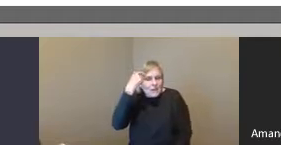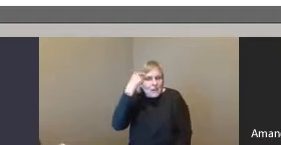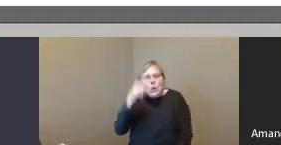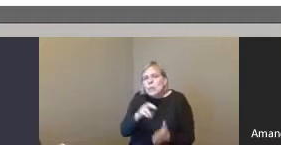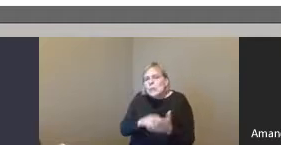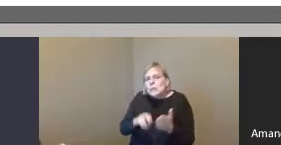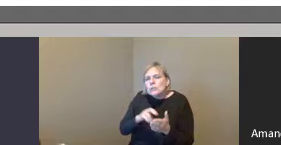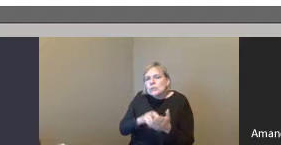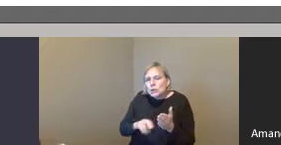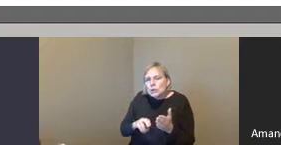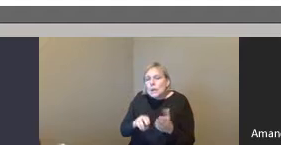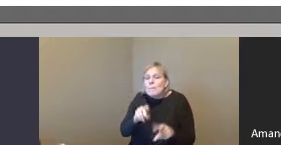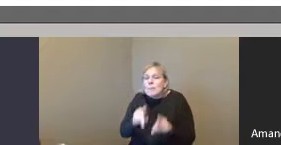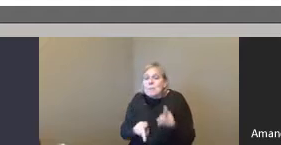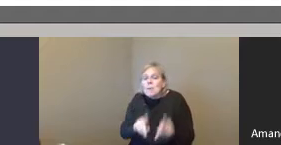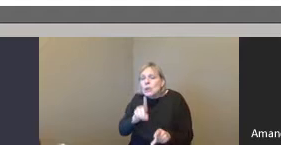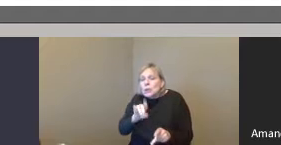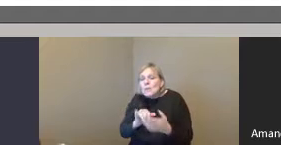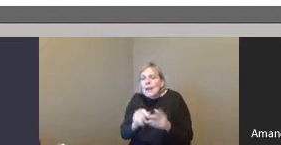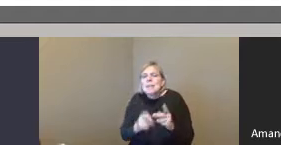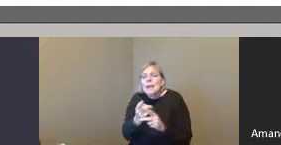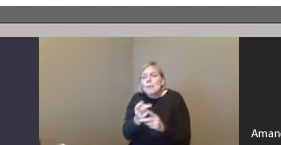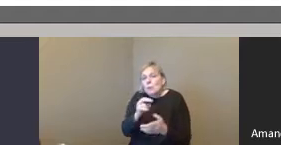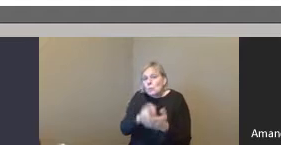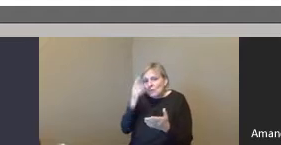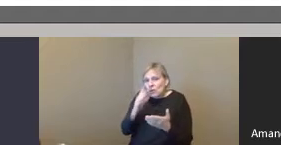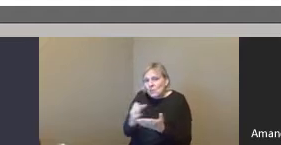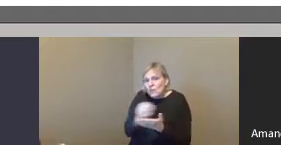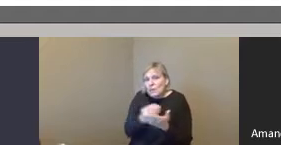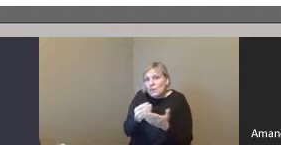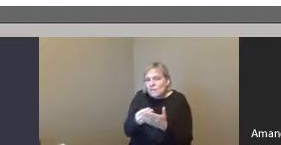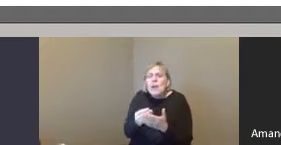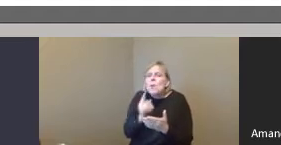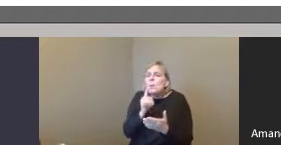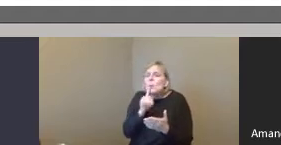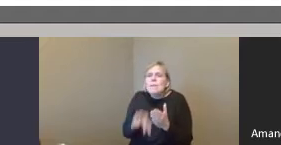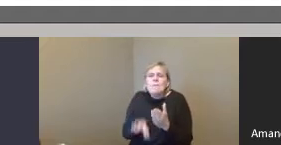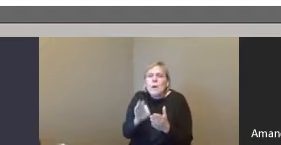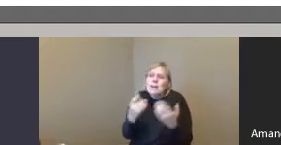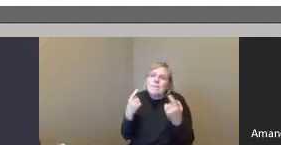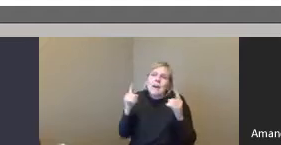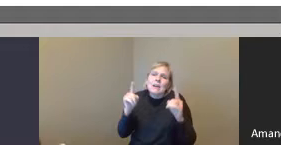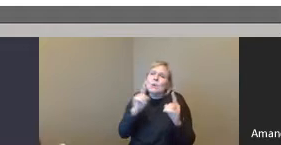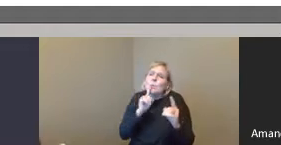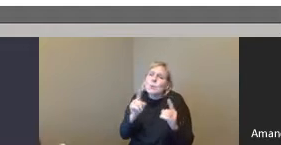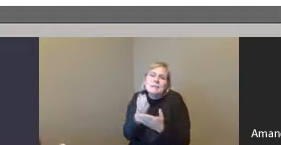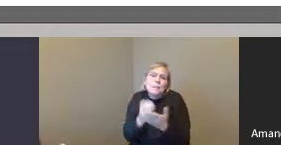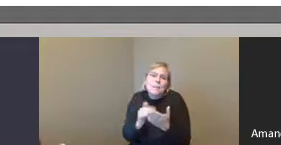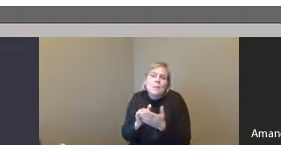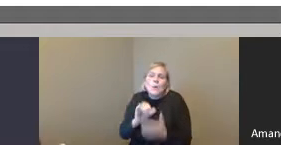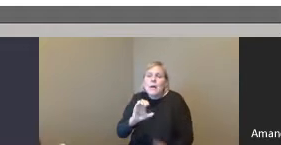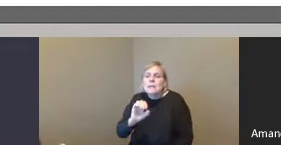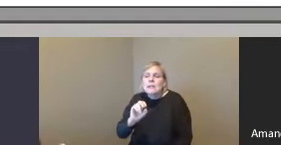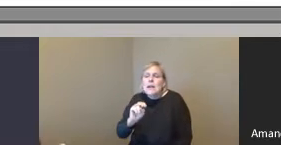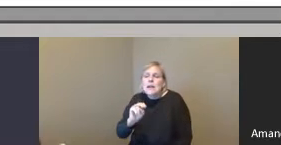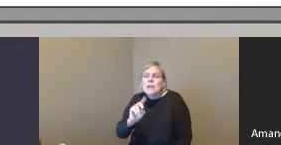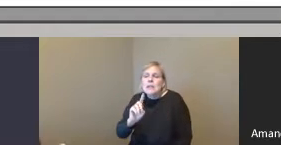research and people that do this for a living have found are effective to mitigating some of the conditions that